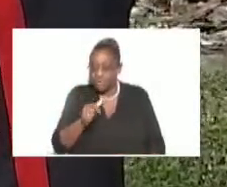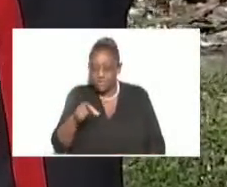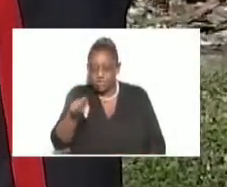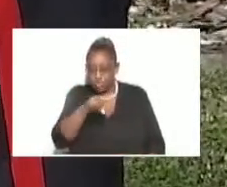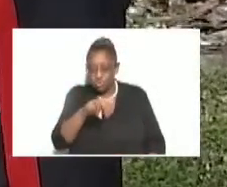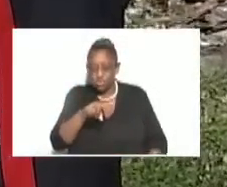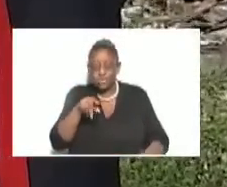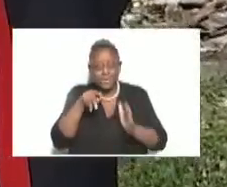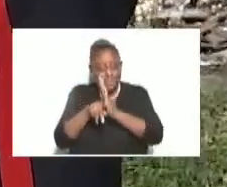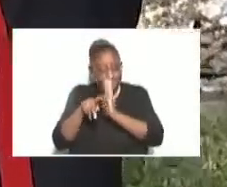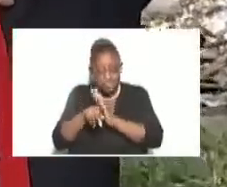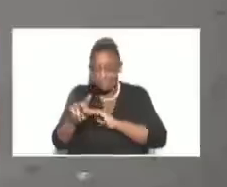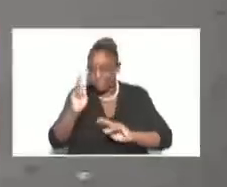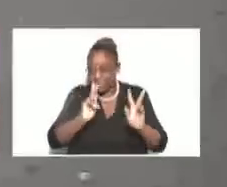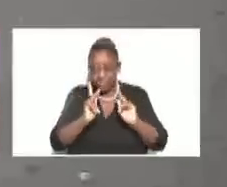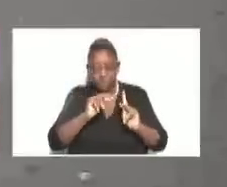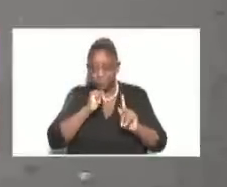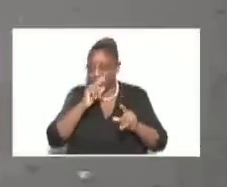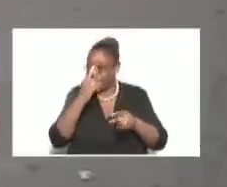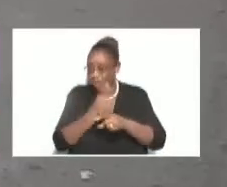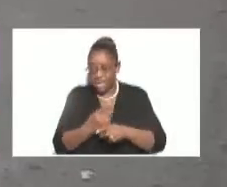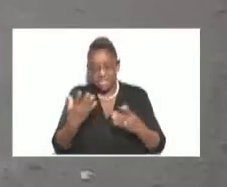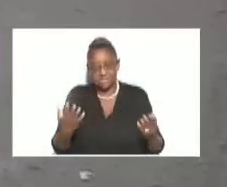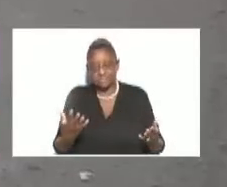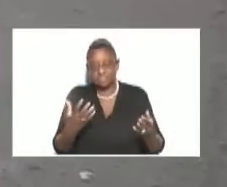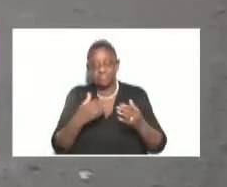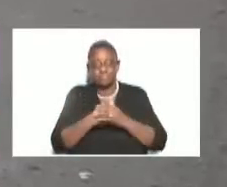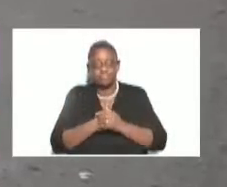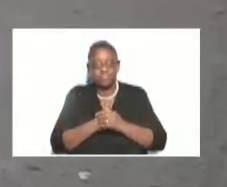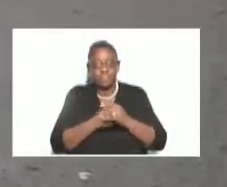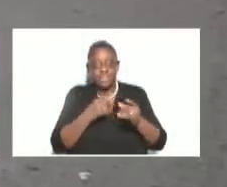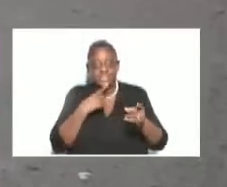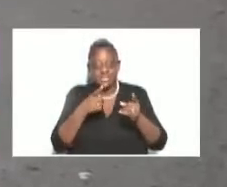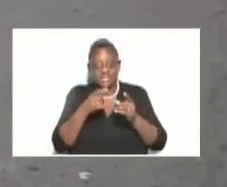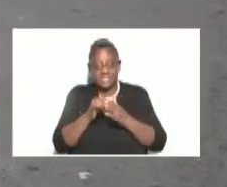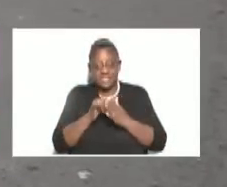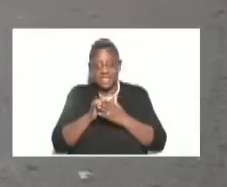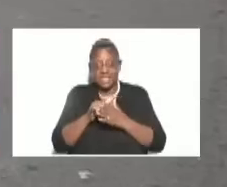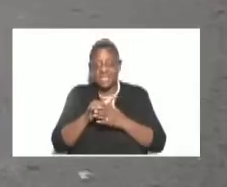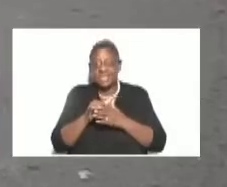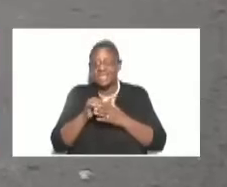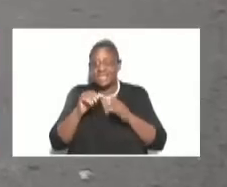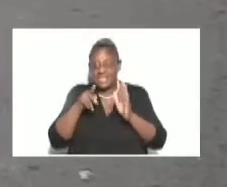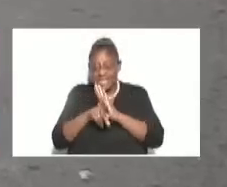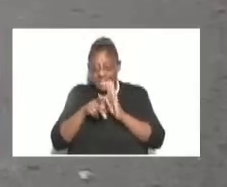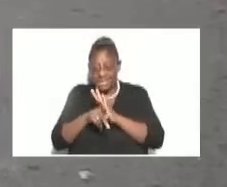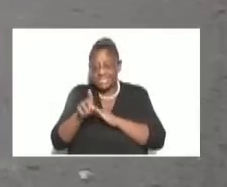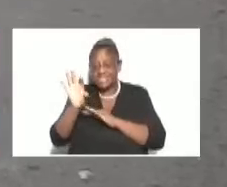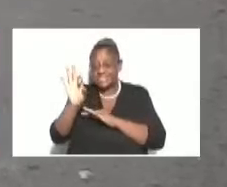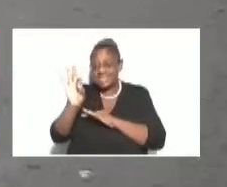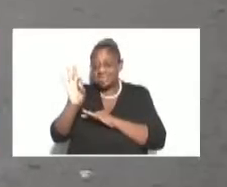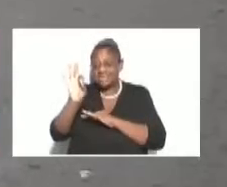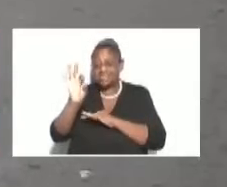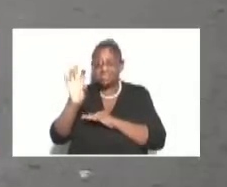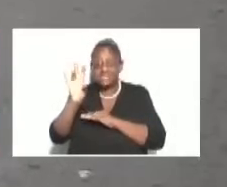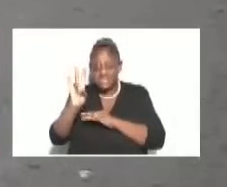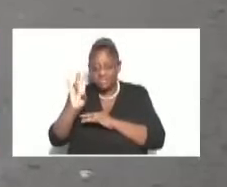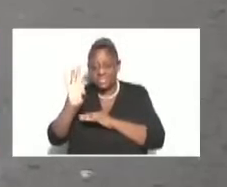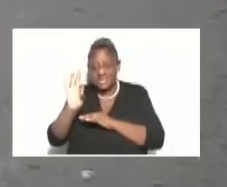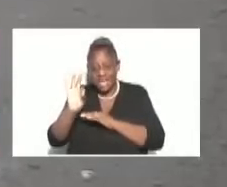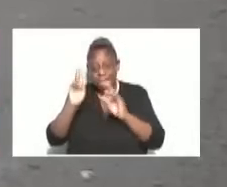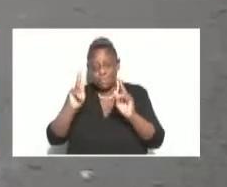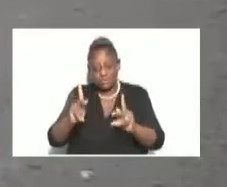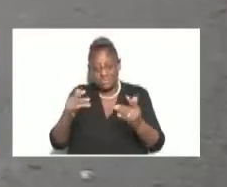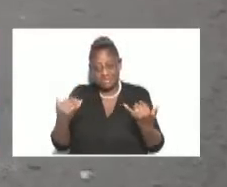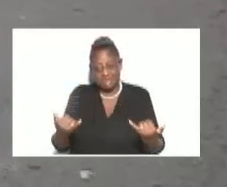to take things into their own hands. Now, what I can also tell you is that this murder is the 79th for the year. For the Bahamas Tonight,